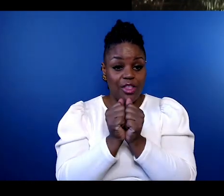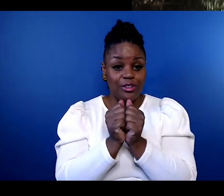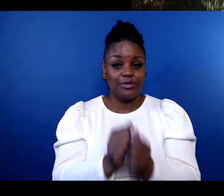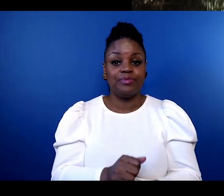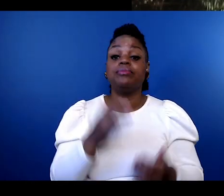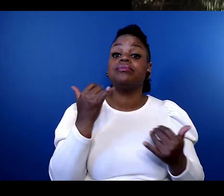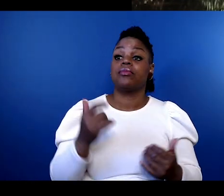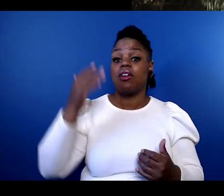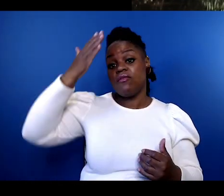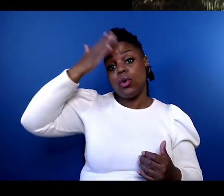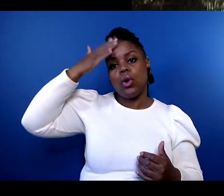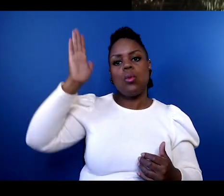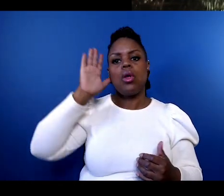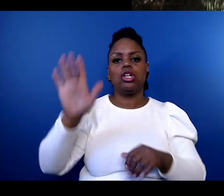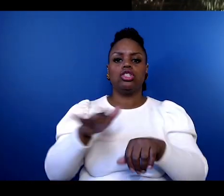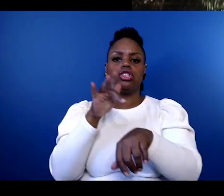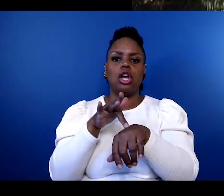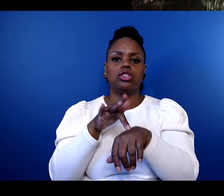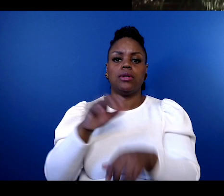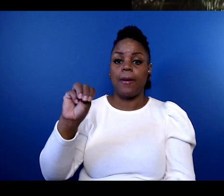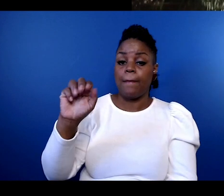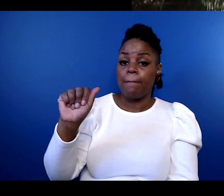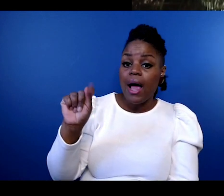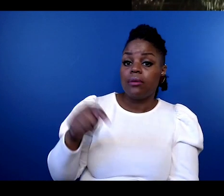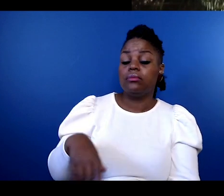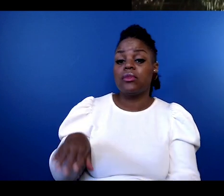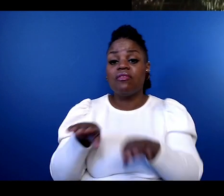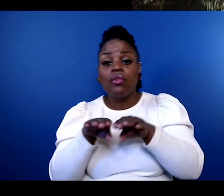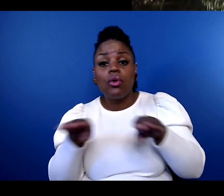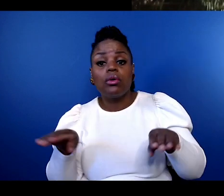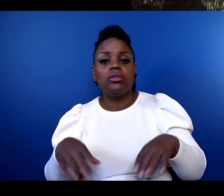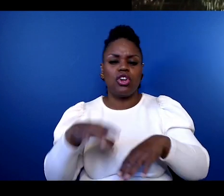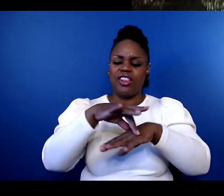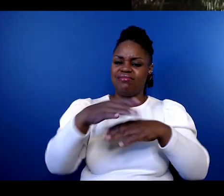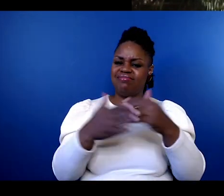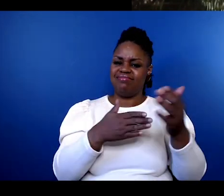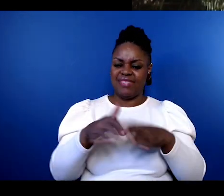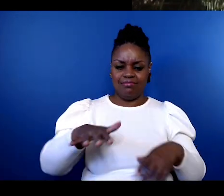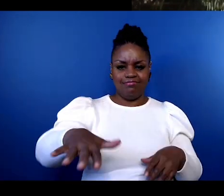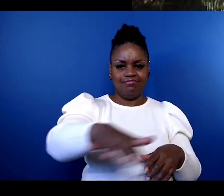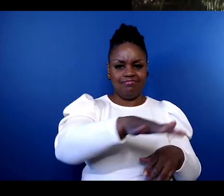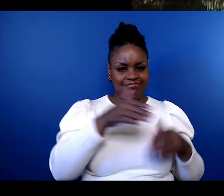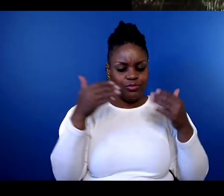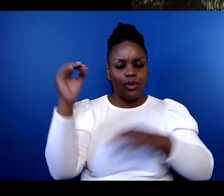And if the forehead reaches the mat or the floor or the earth in front of you, go ahead and lower it